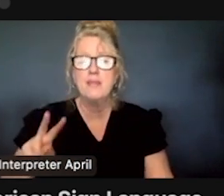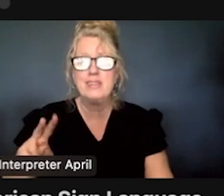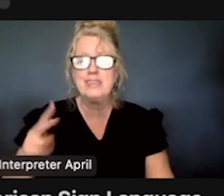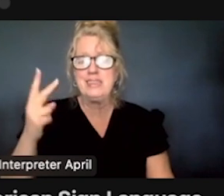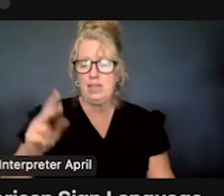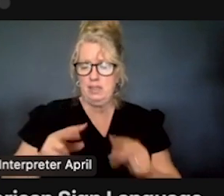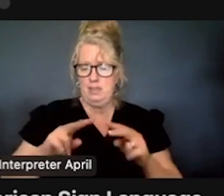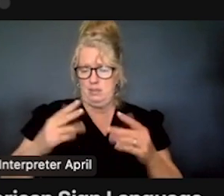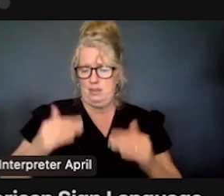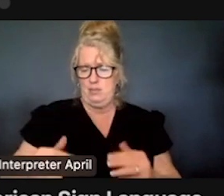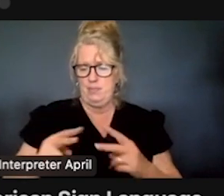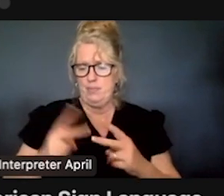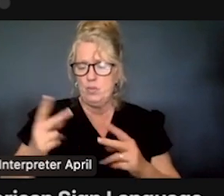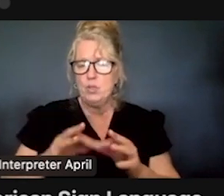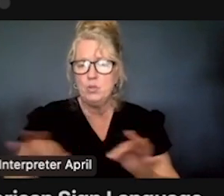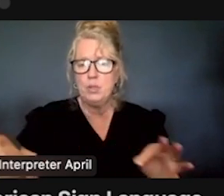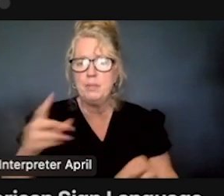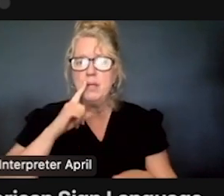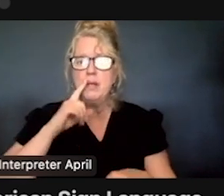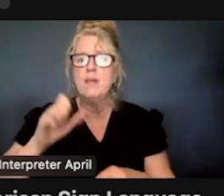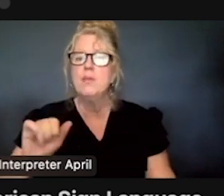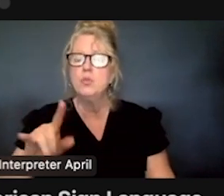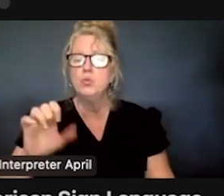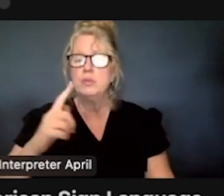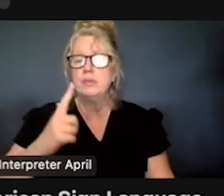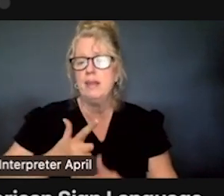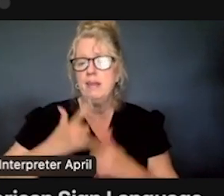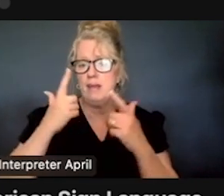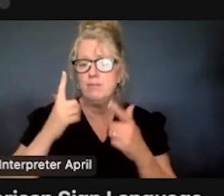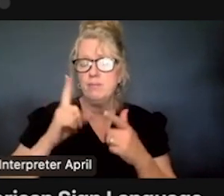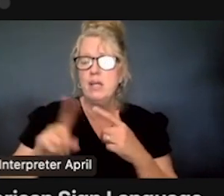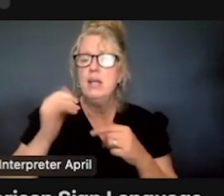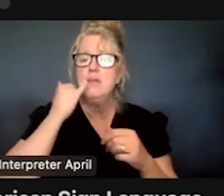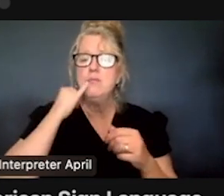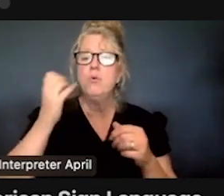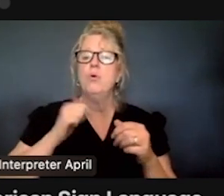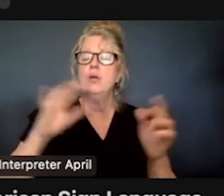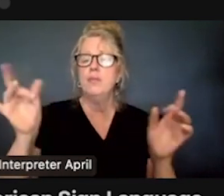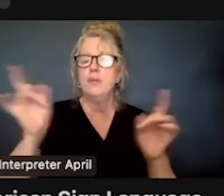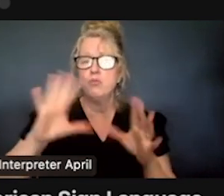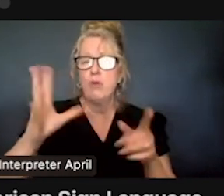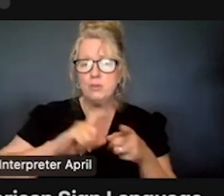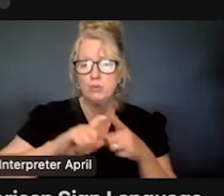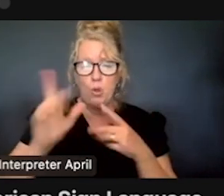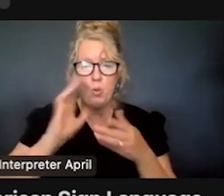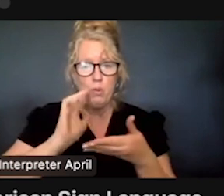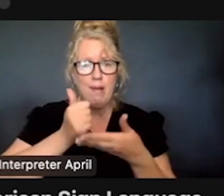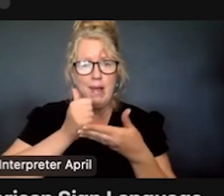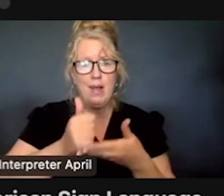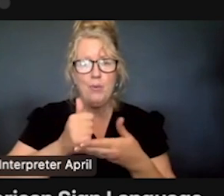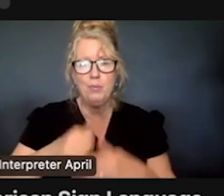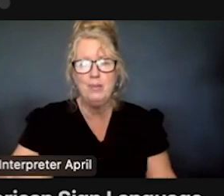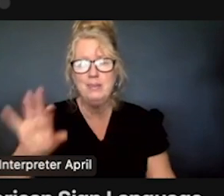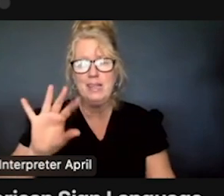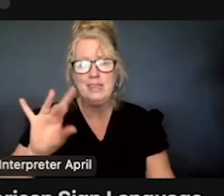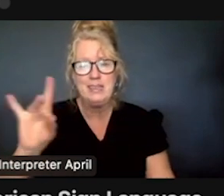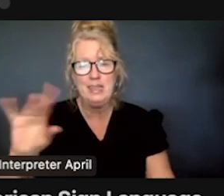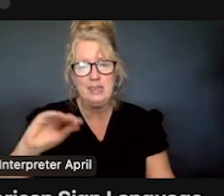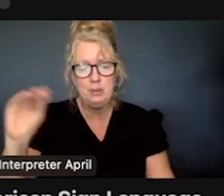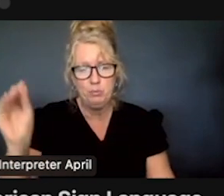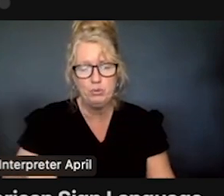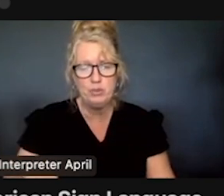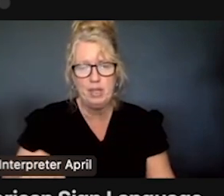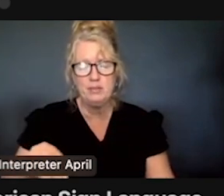the vast majority of suicidal lifeline callers thought their crisis call helped them, nearly 98% of those,